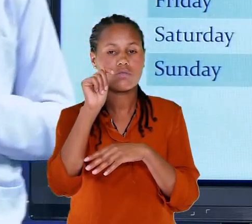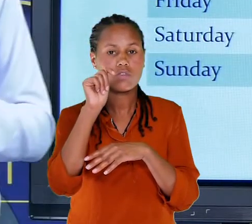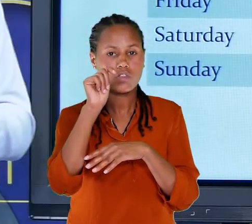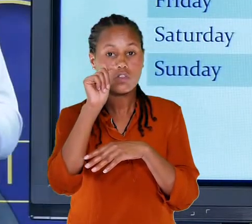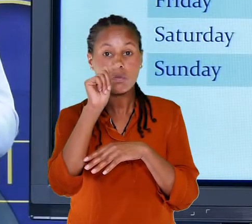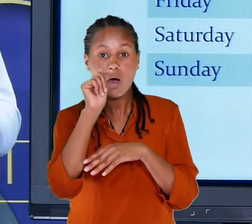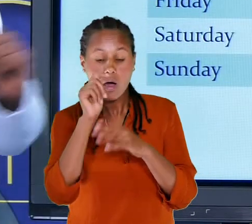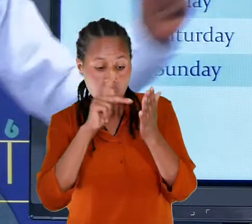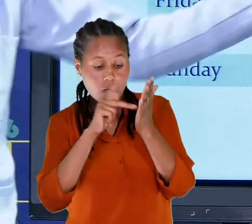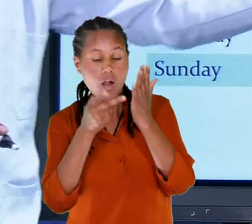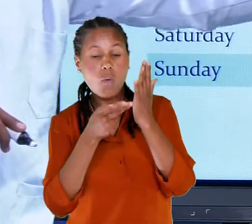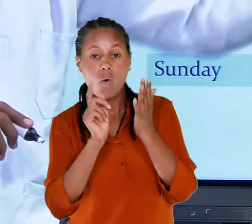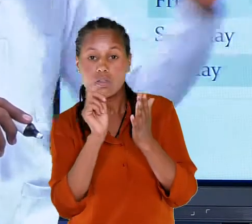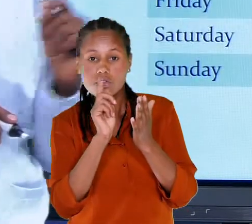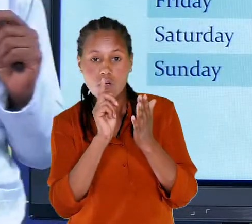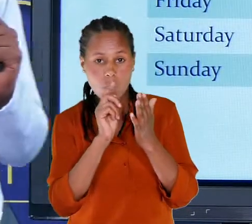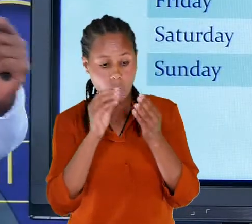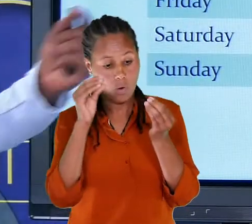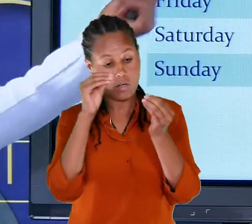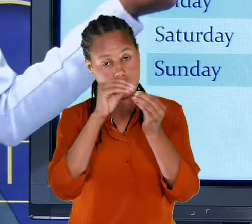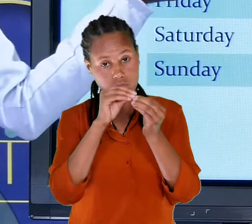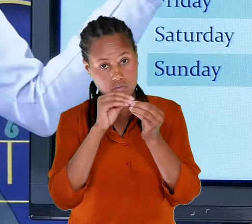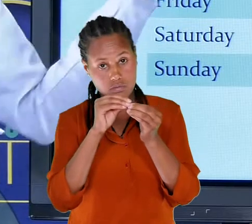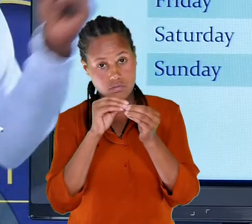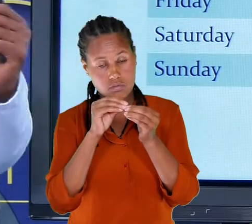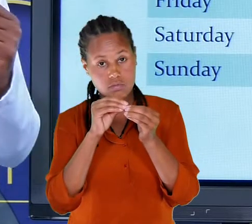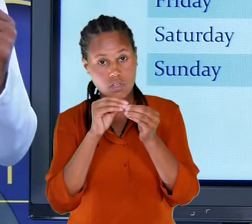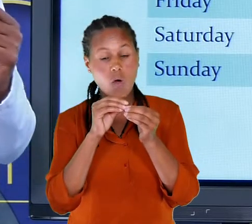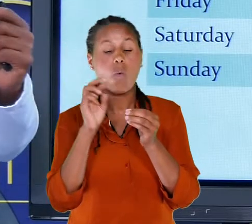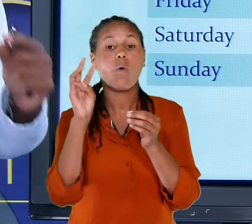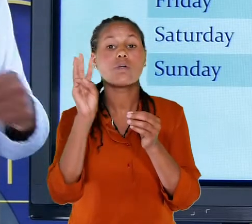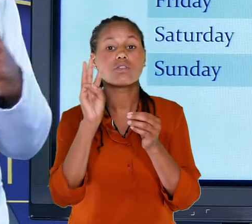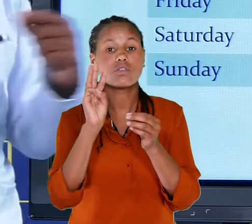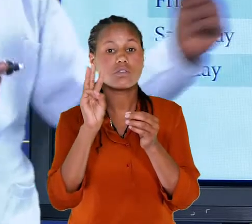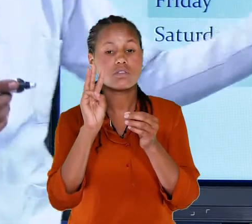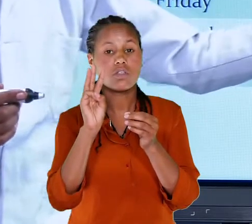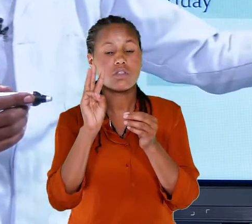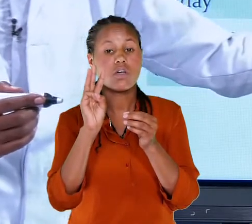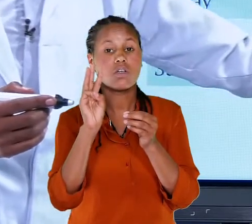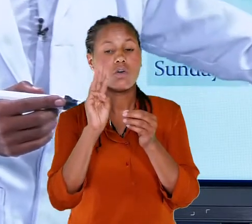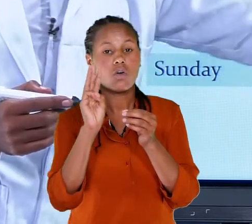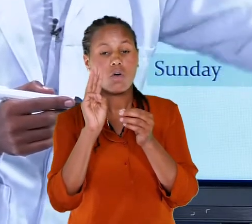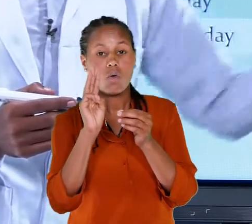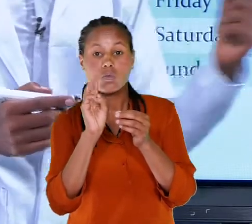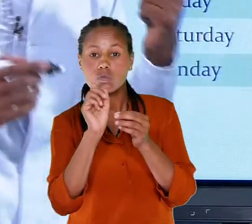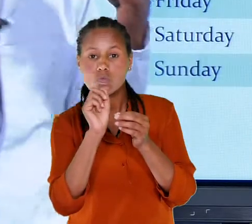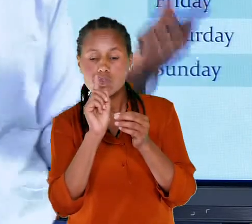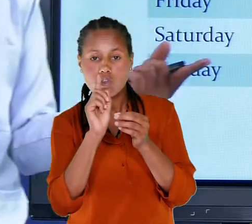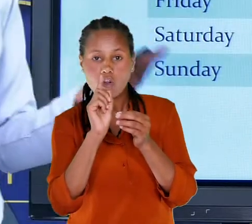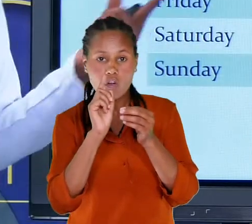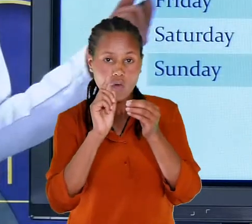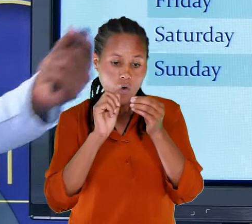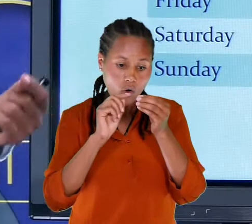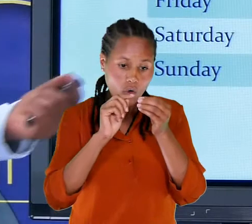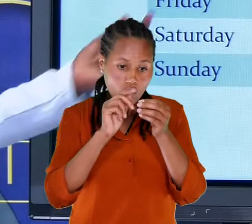his plan is to study maths. Wednesday, his plan is to study what?